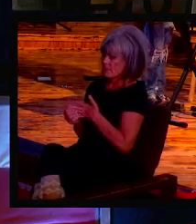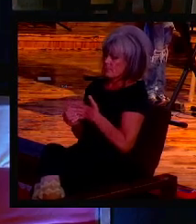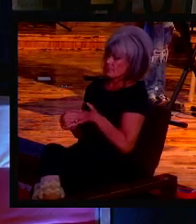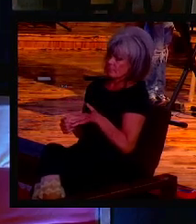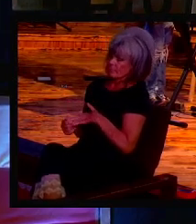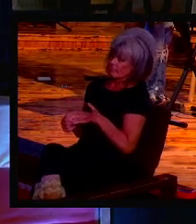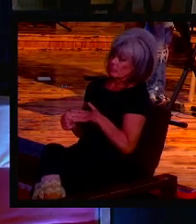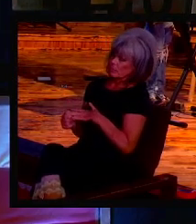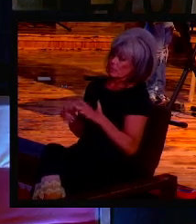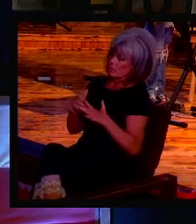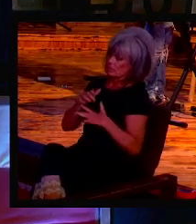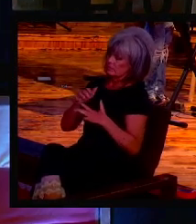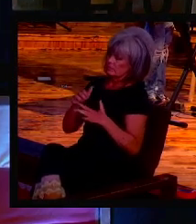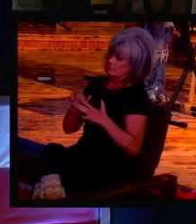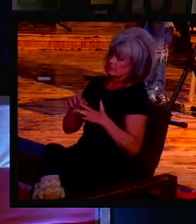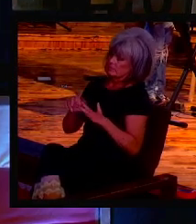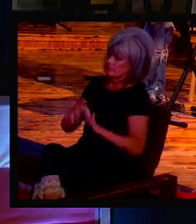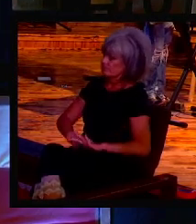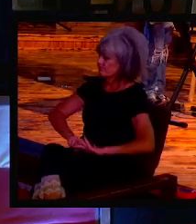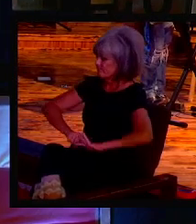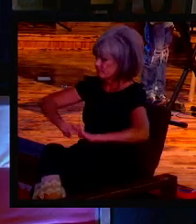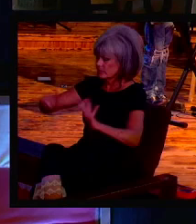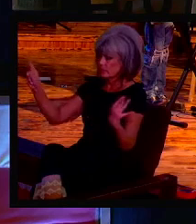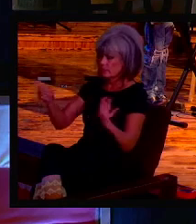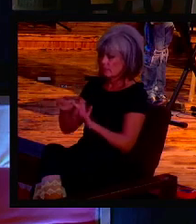counterintuitively from what you expected.